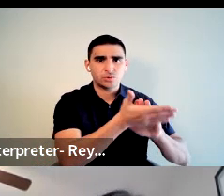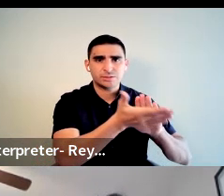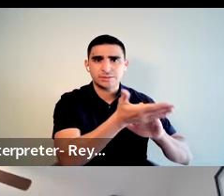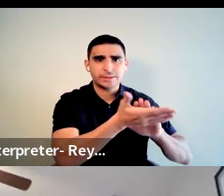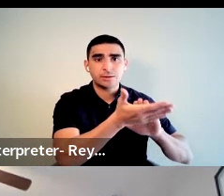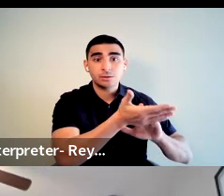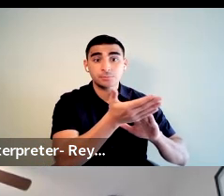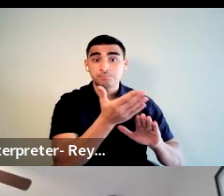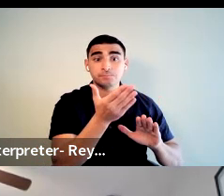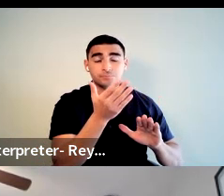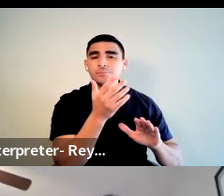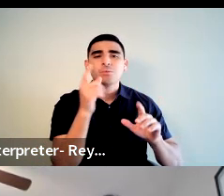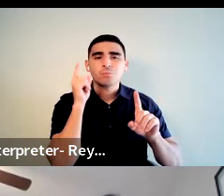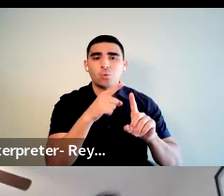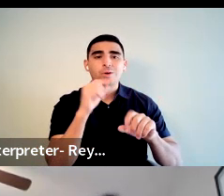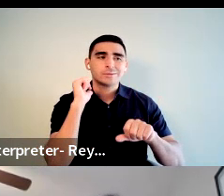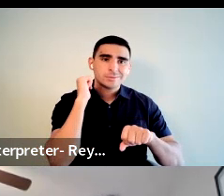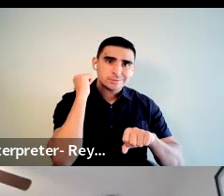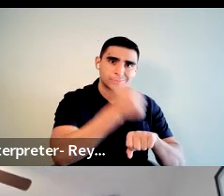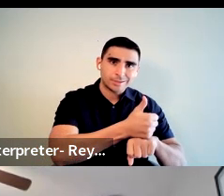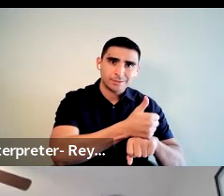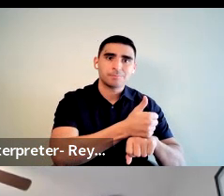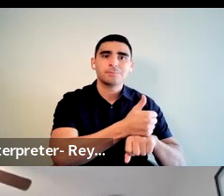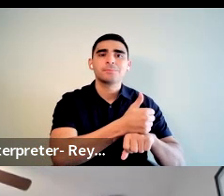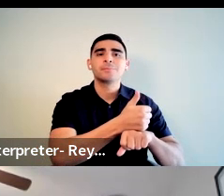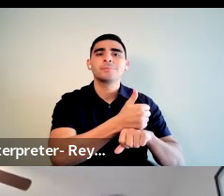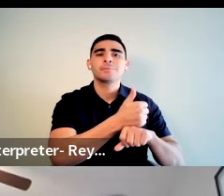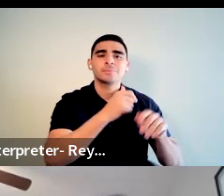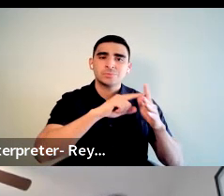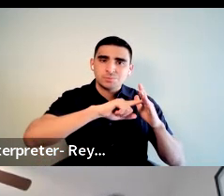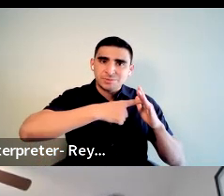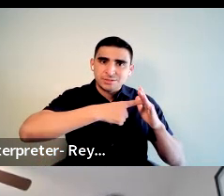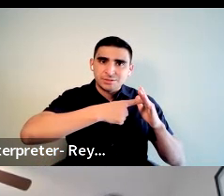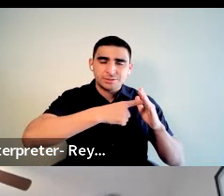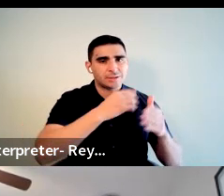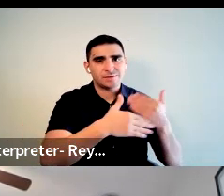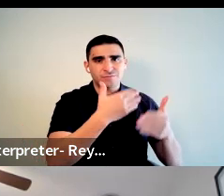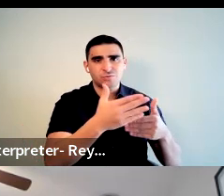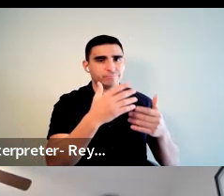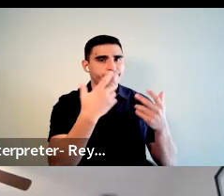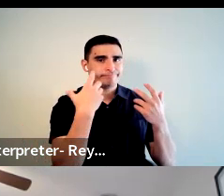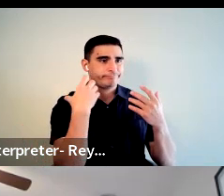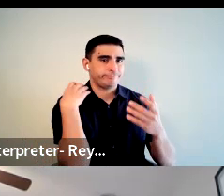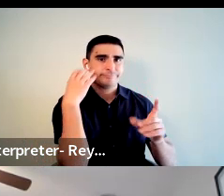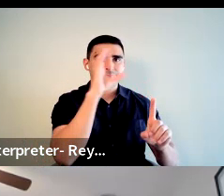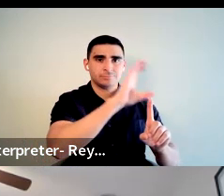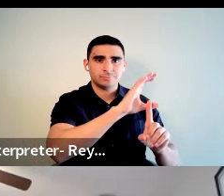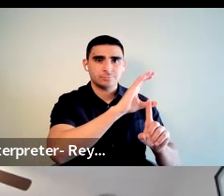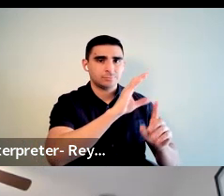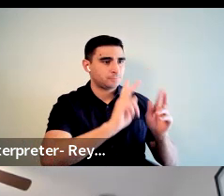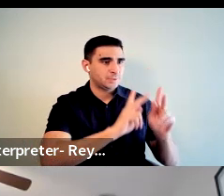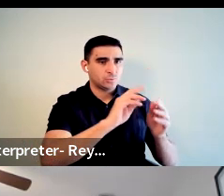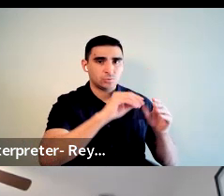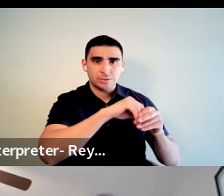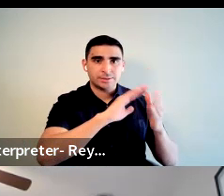and getting that initial part taken care of, and handing it off to the people in the community that